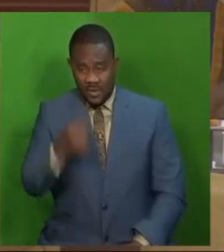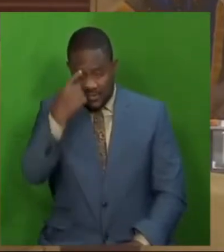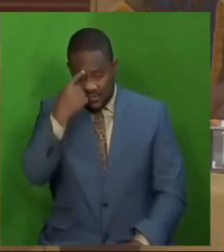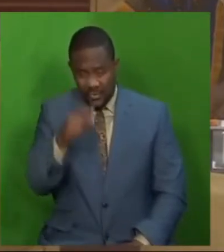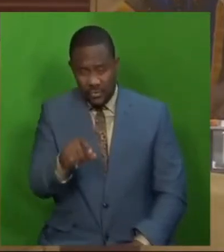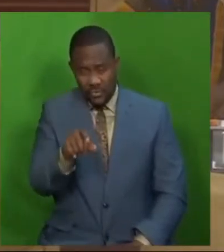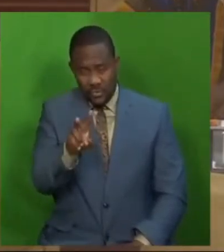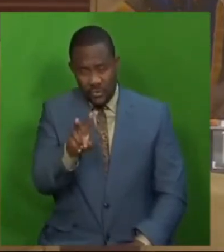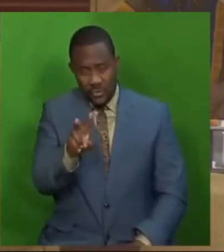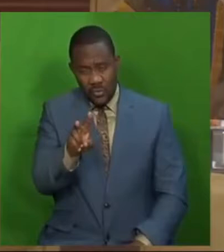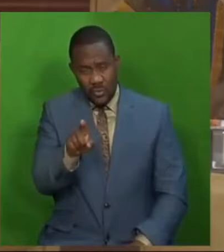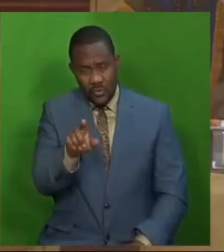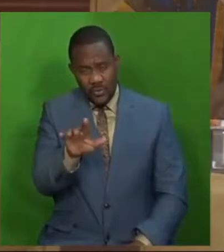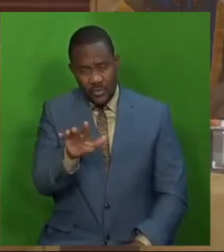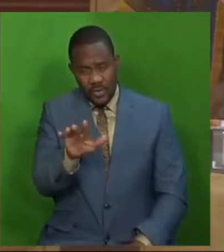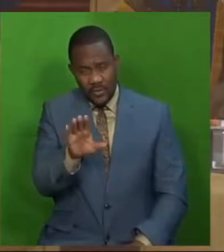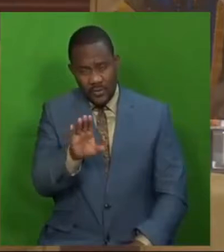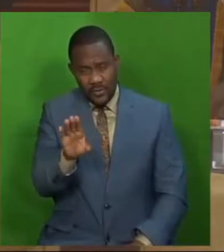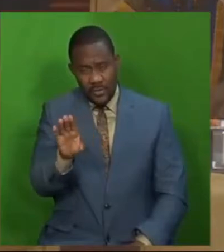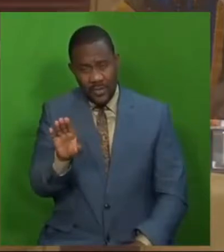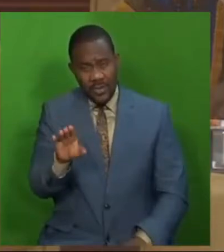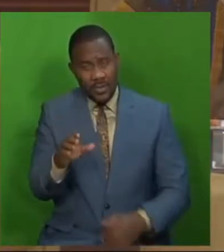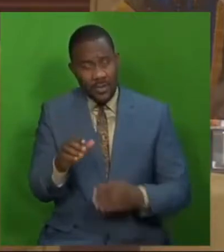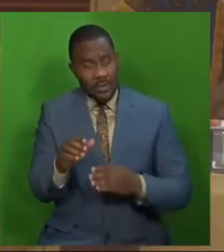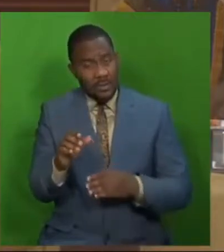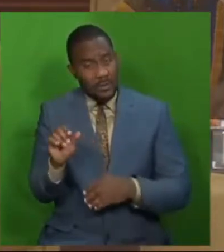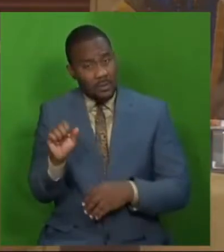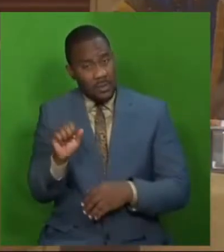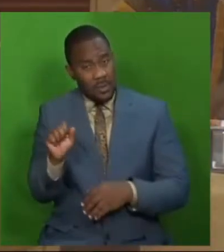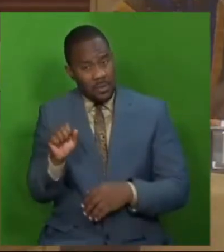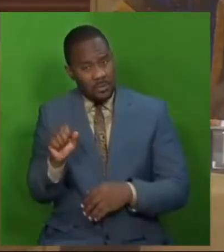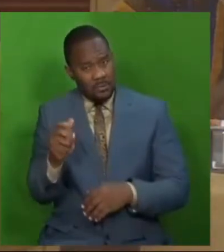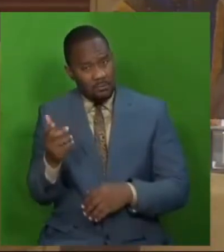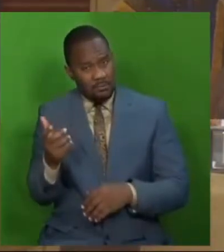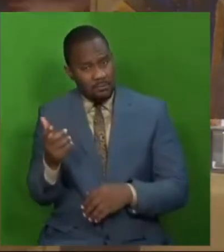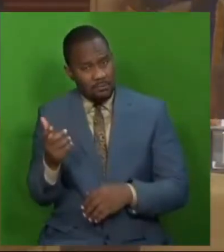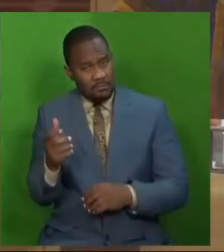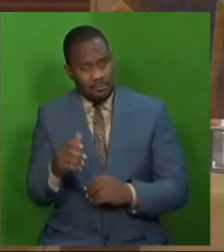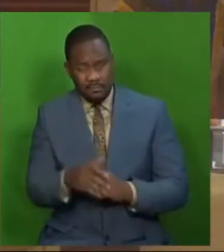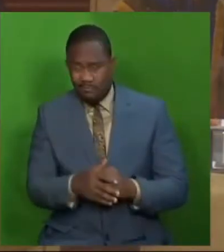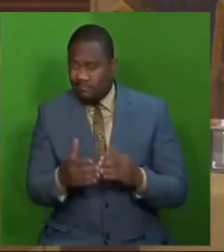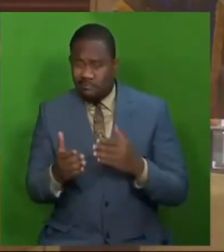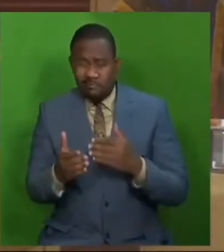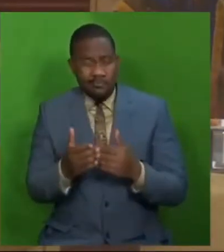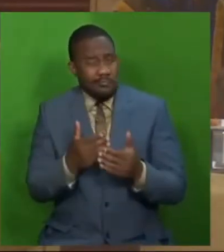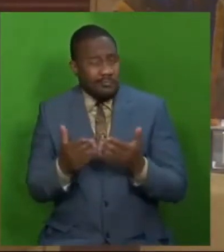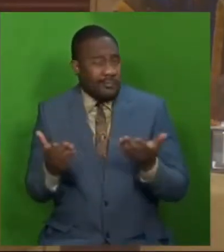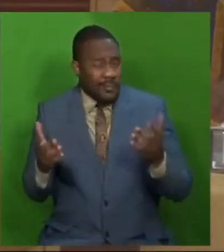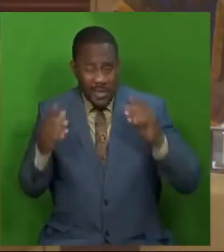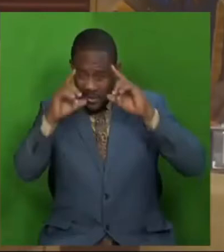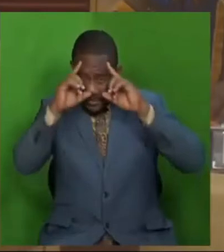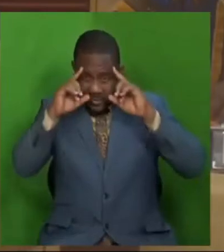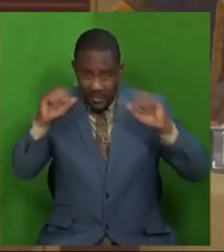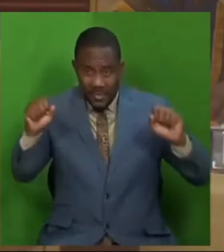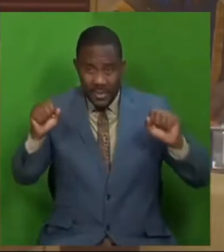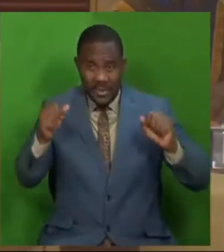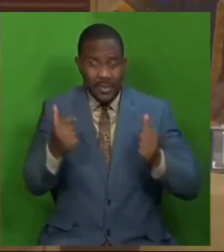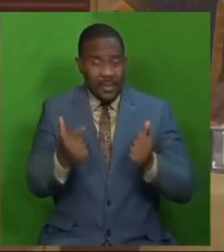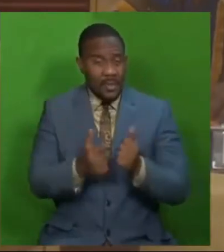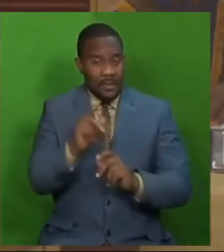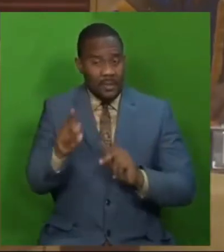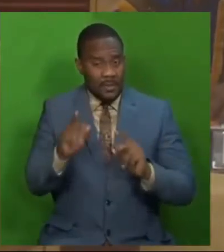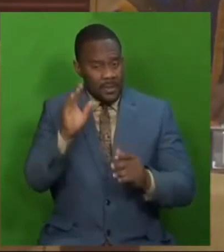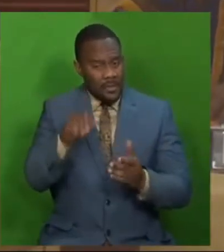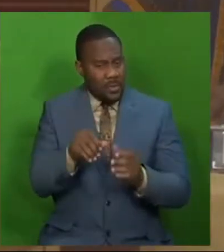billion. So in the next 15 years, no matter who will be the president, Ghanaians will pay that